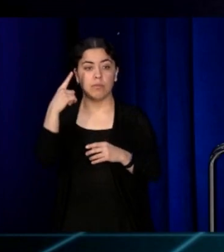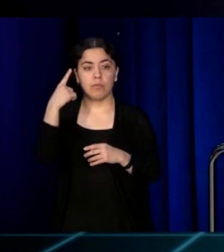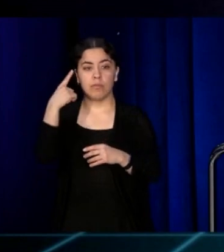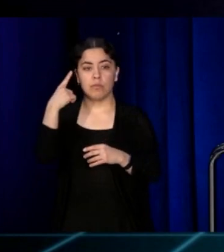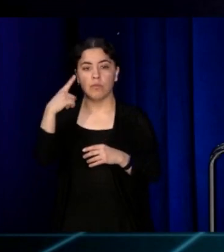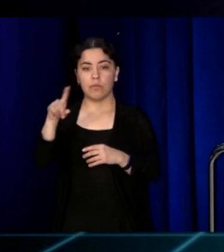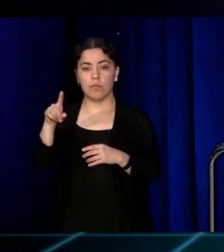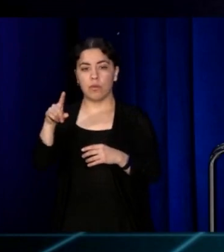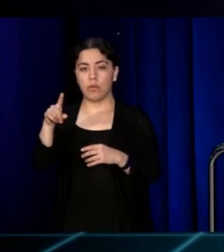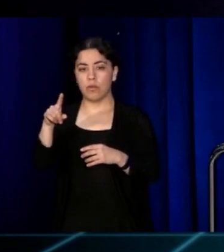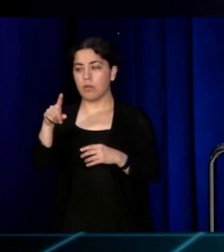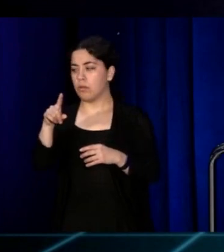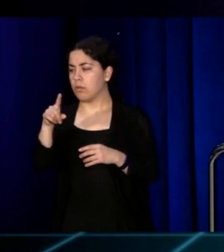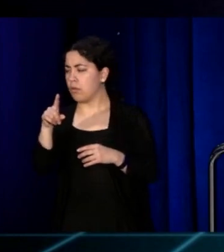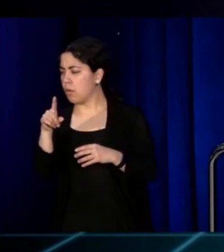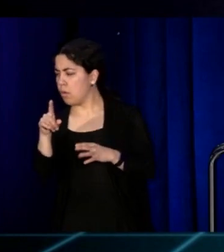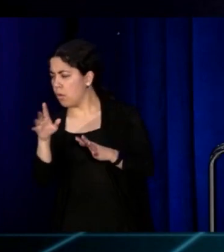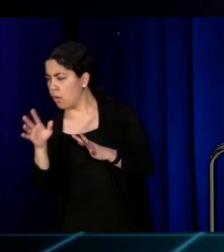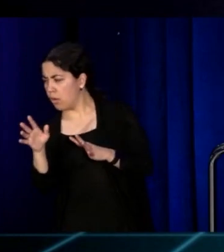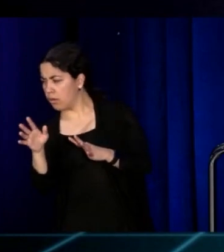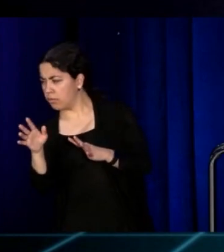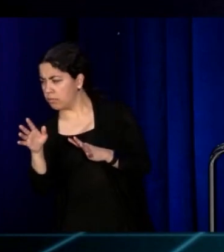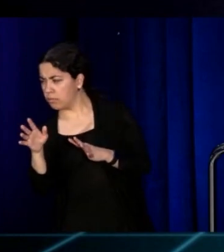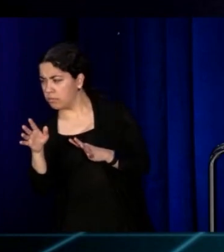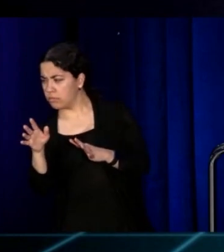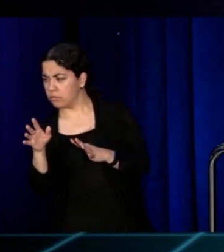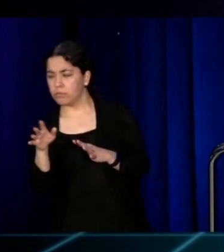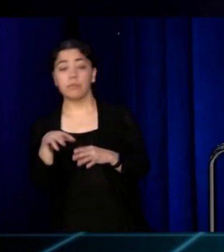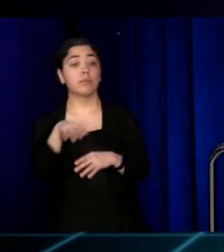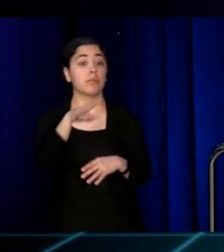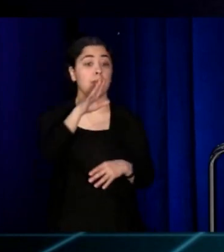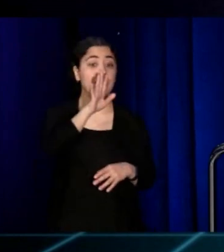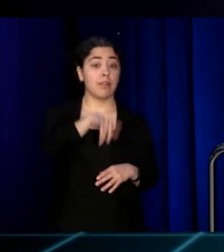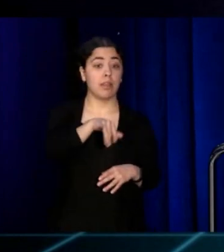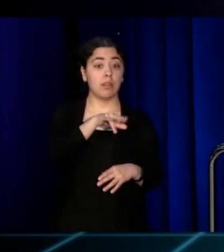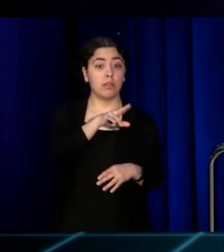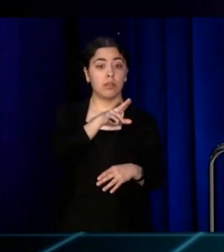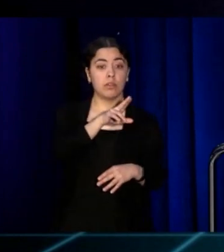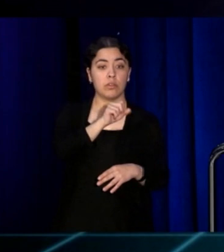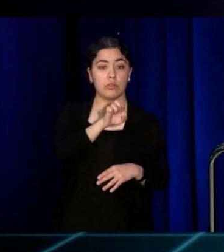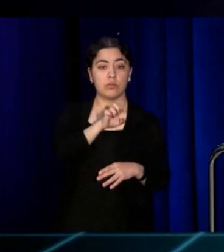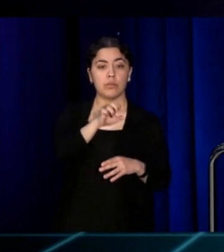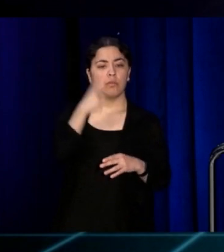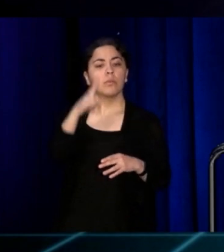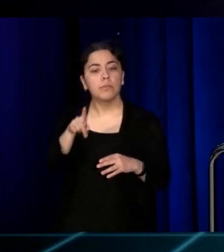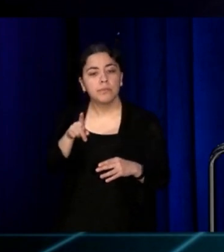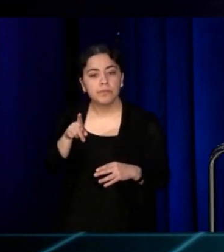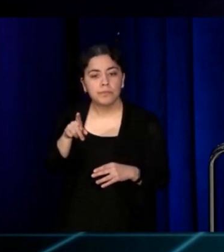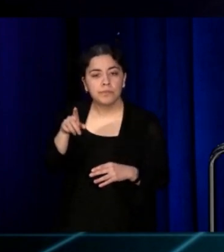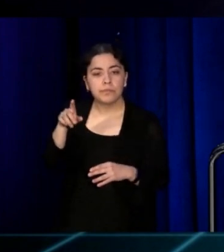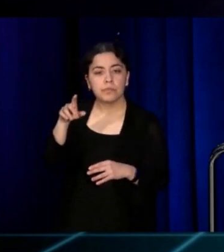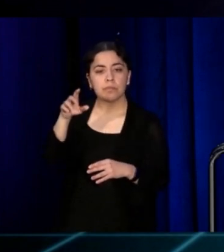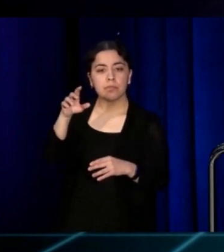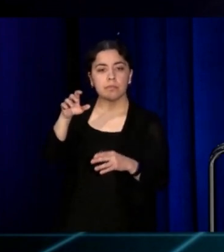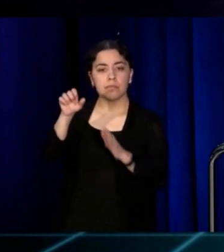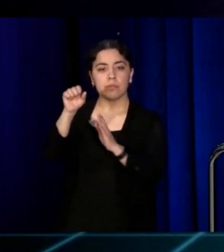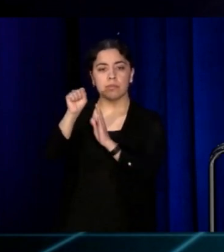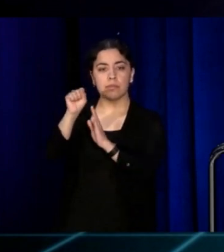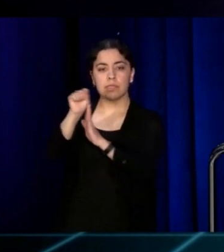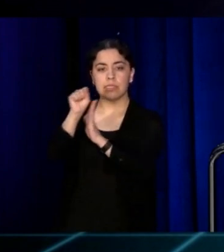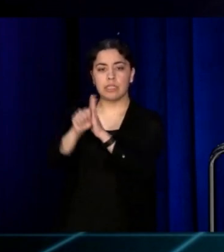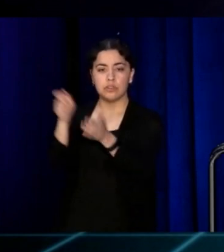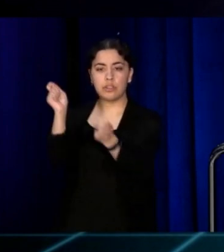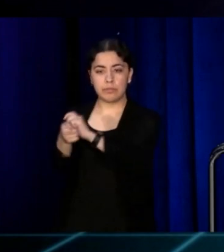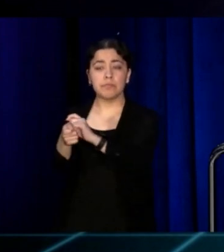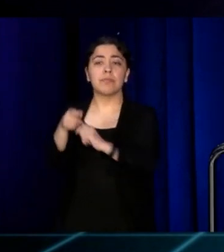states that rarely change. So use context is actually really useful. You do have to add this weird null as any because TypeScript